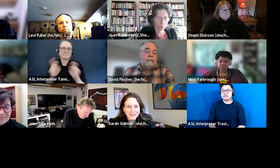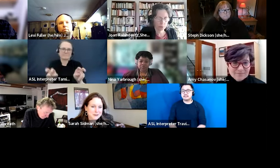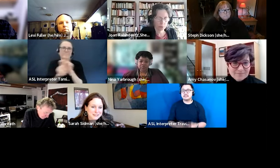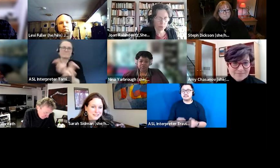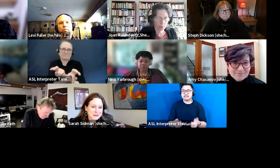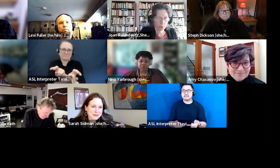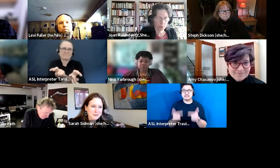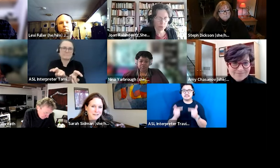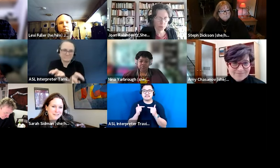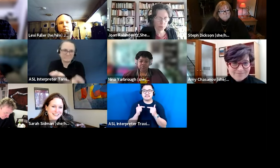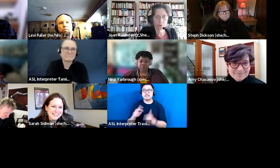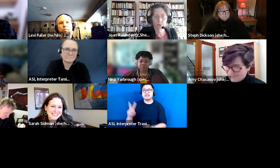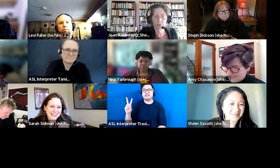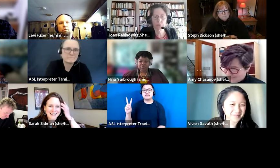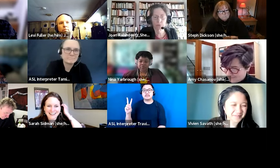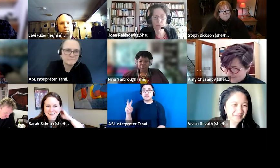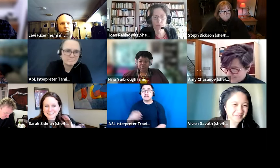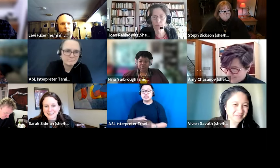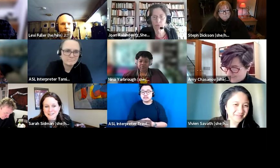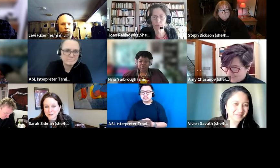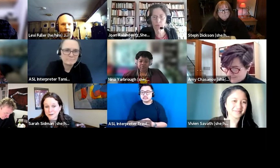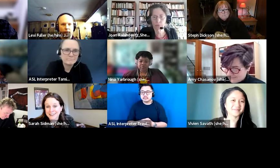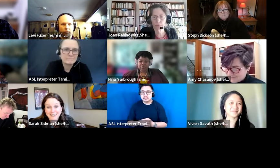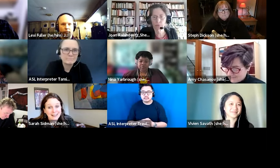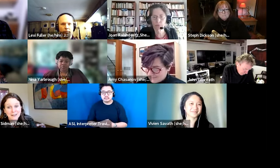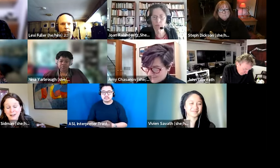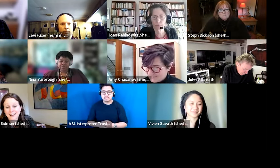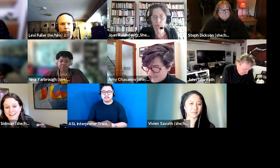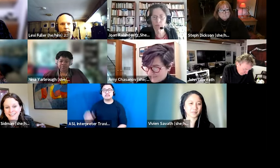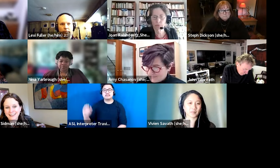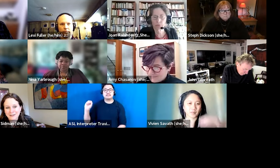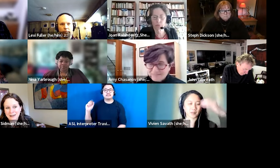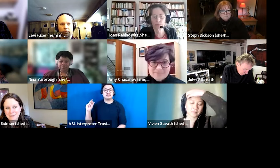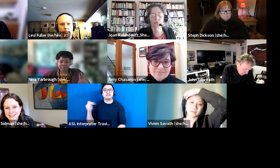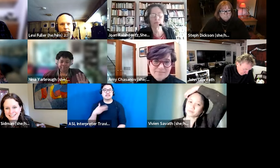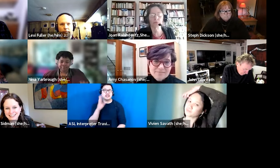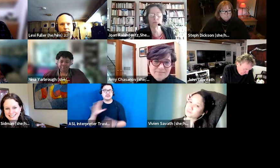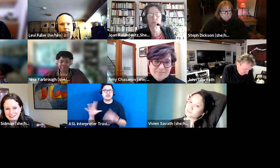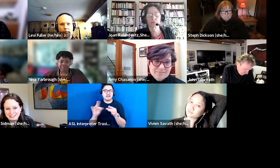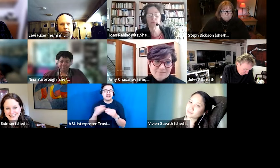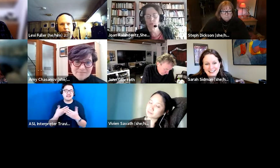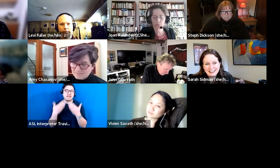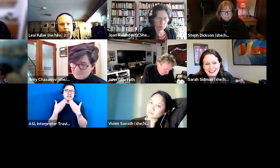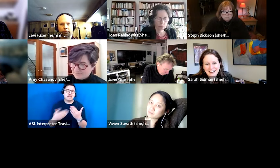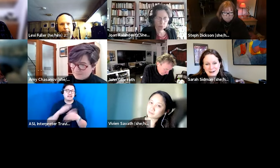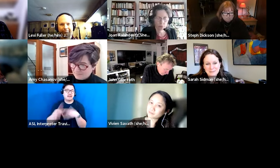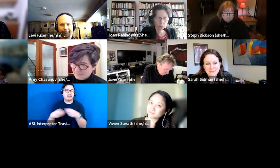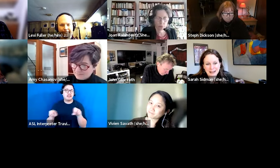Yeah. And I will jump in while Vivian is getting onto the screen. Thank you, Kate. And thank you, Amy, Nina, and David.